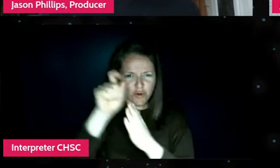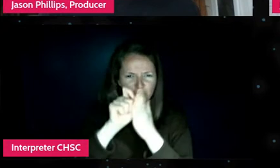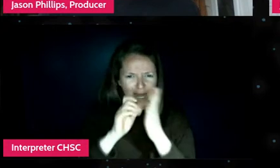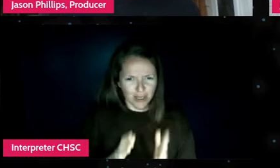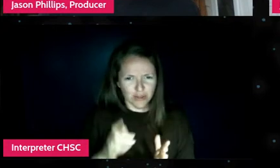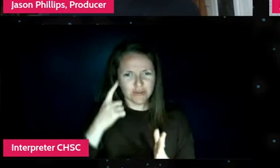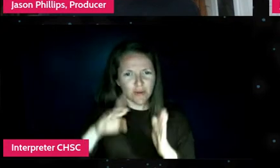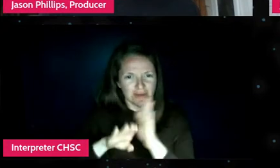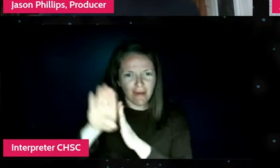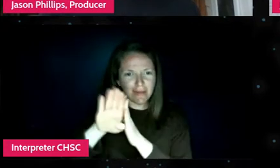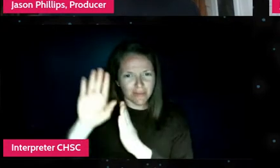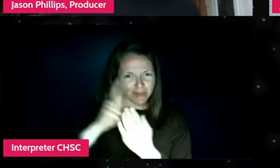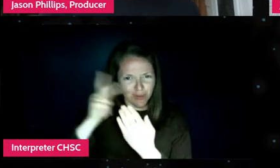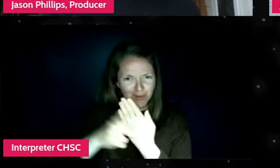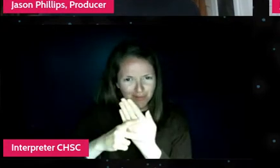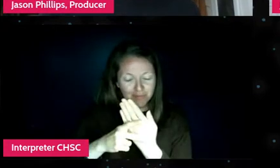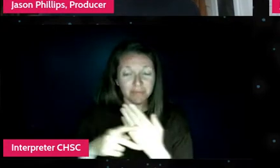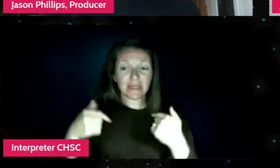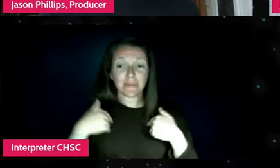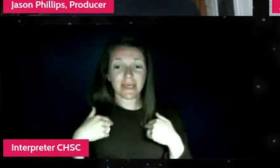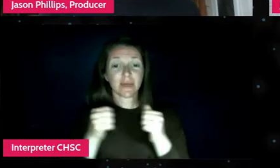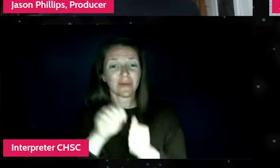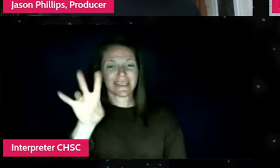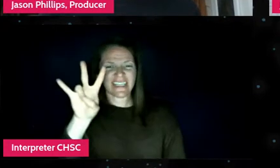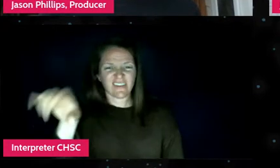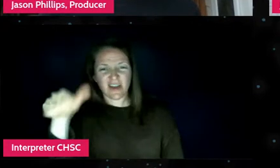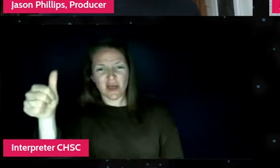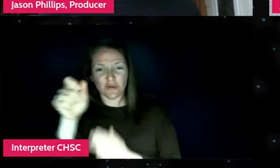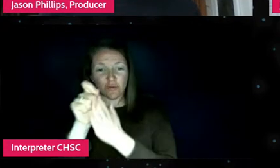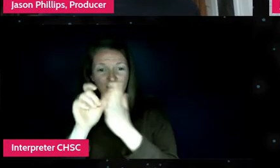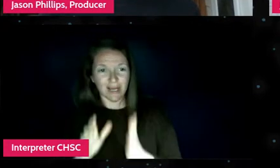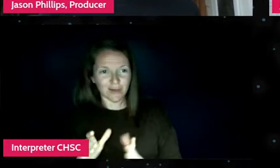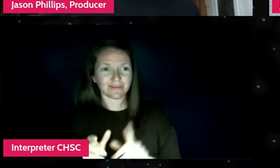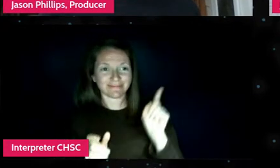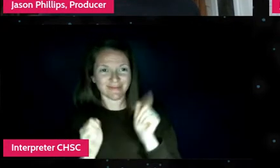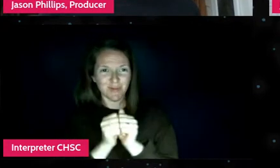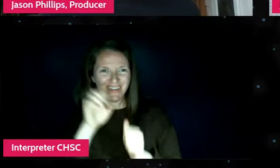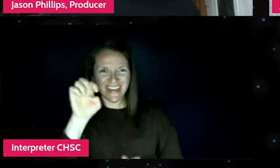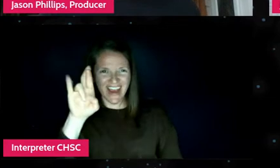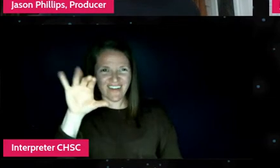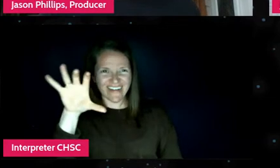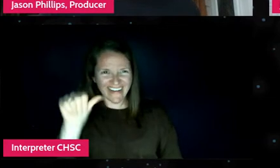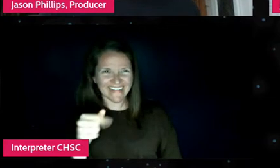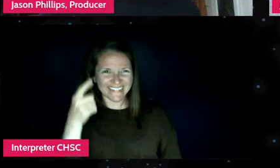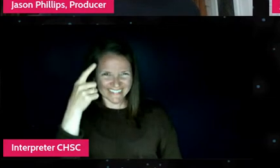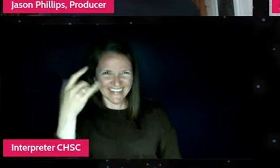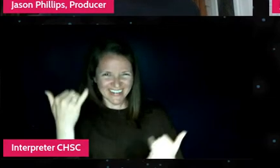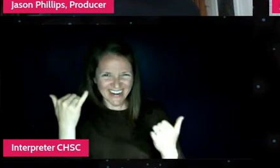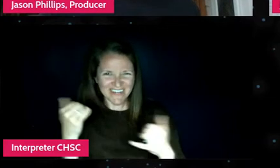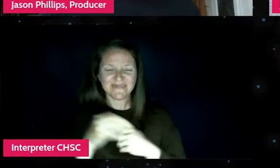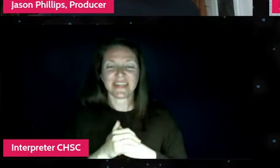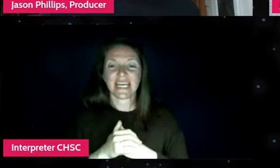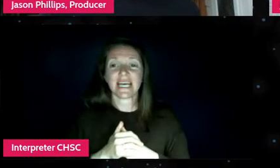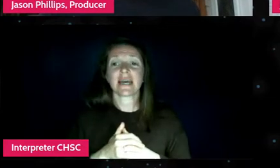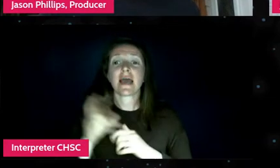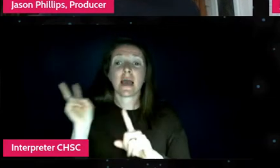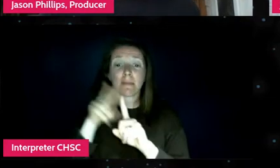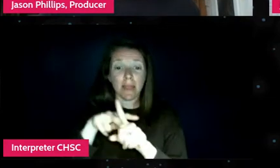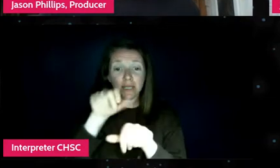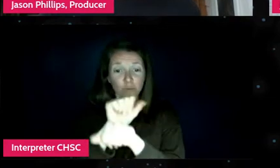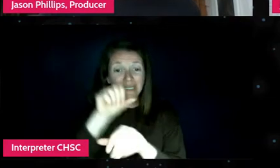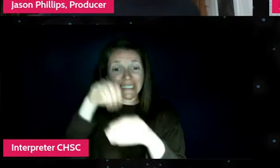develop it. I, along with seven other writers, including my colleague Erica, who's on the panel right now, applied to work in the writer's room while we were at